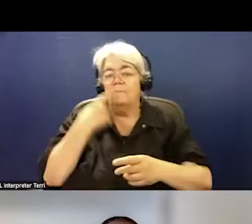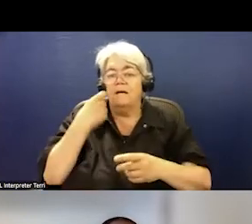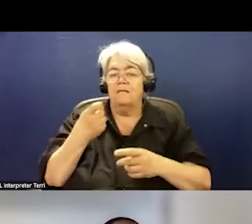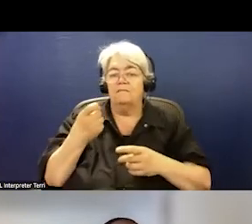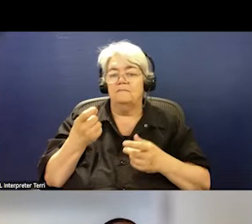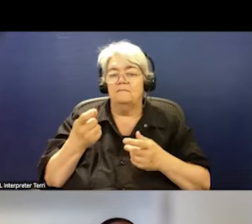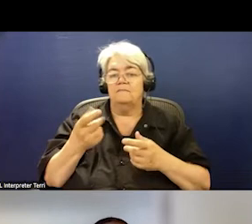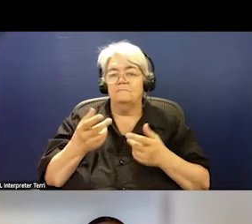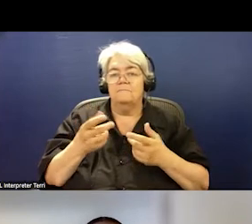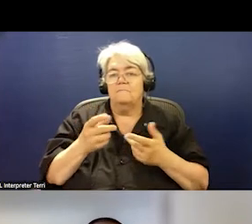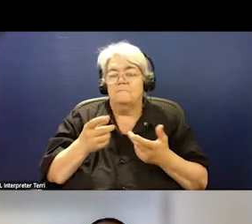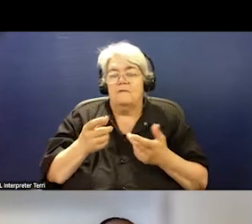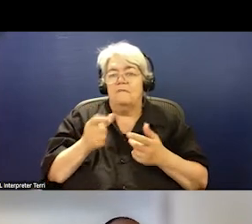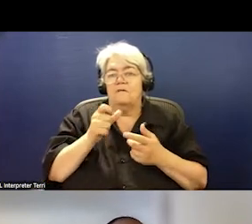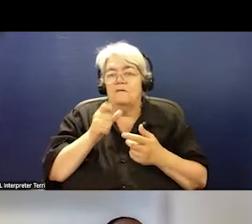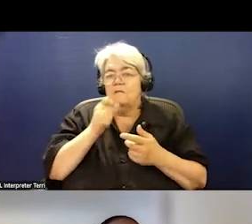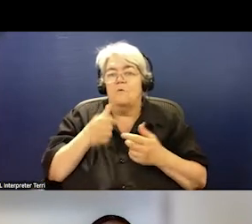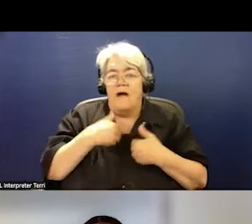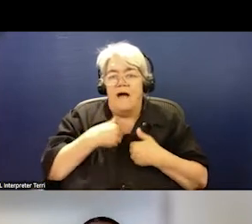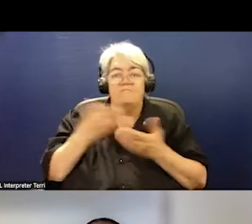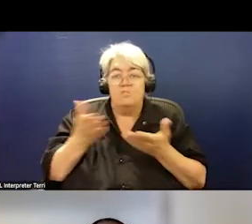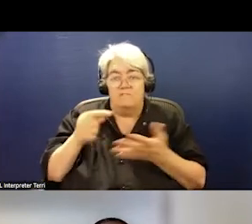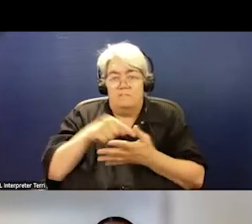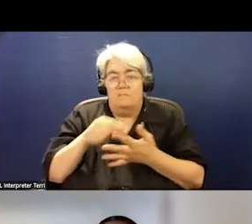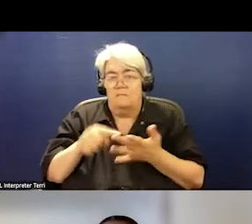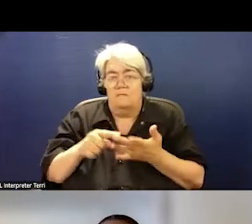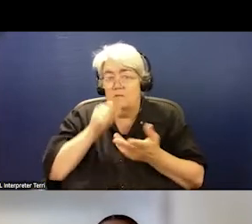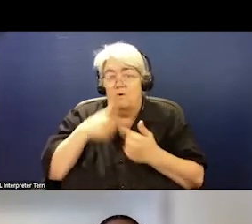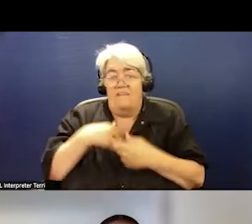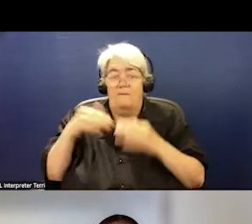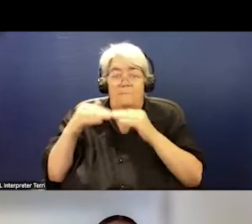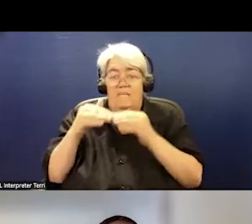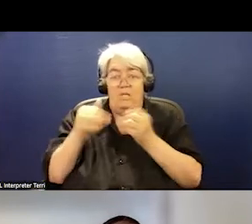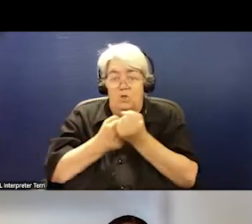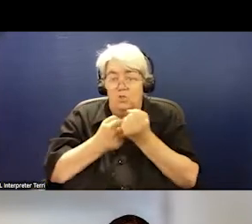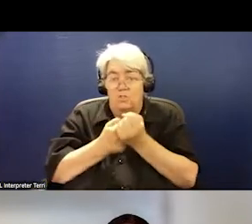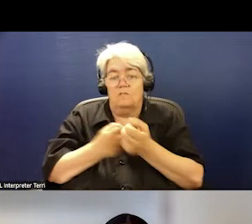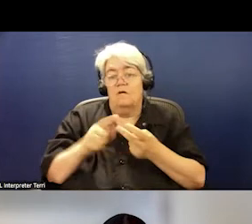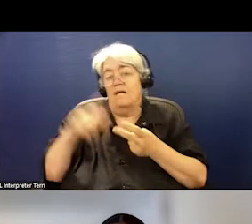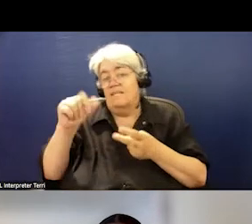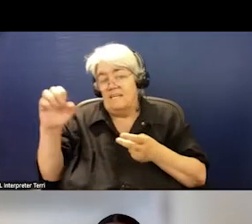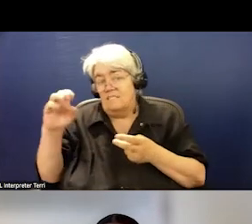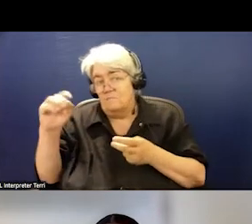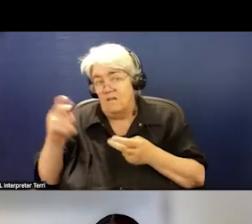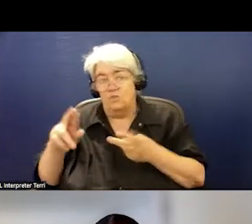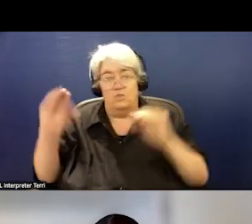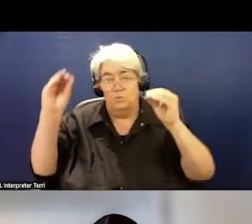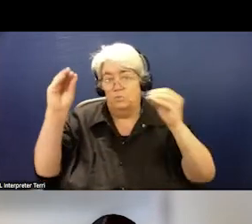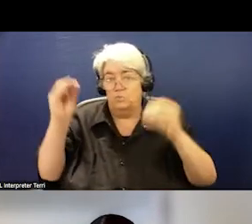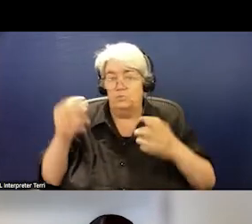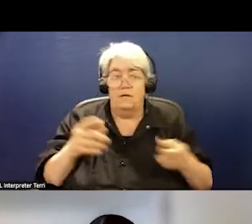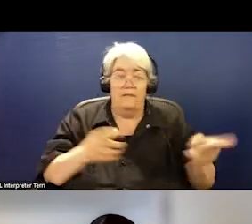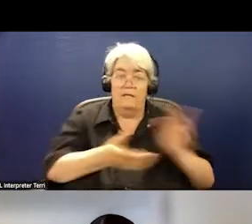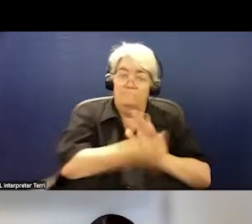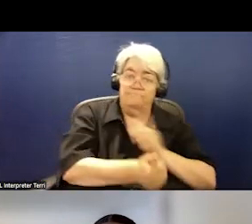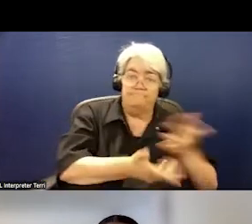know, not continuing that care or not having those peers available or that case manager available there. And